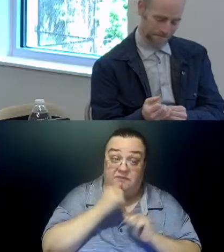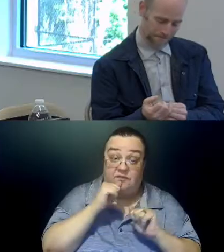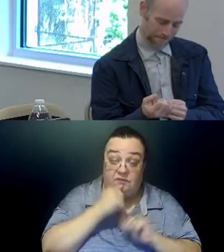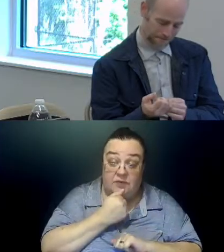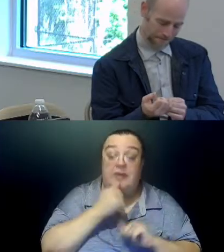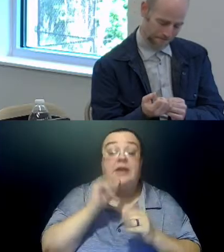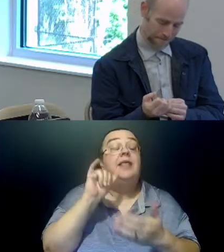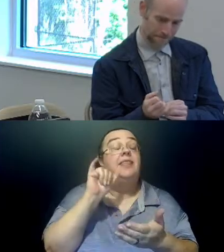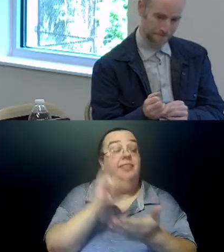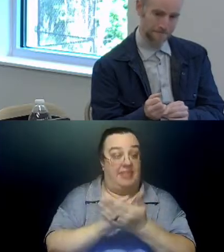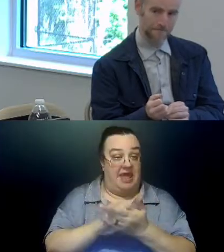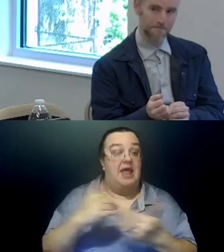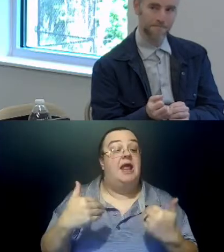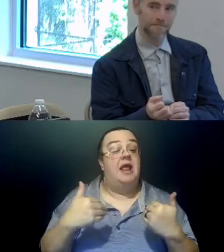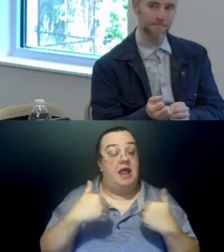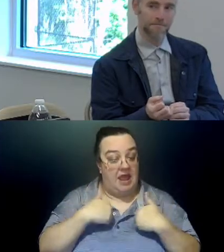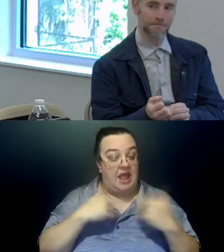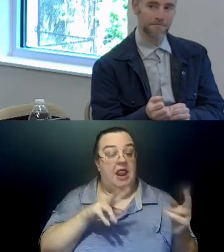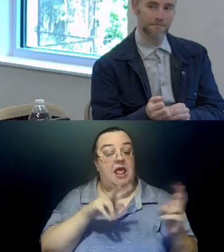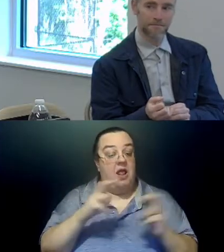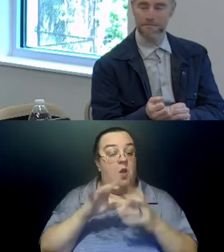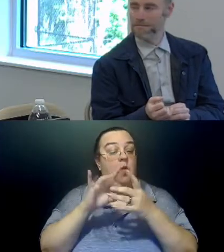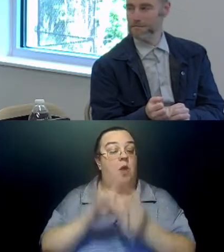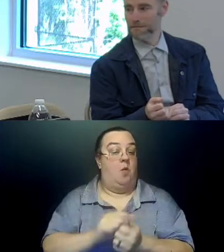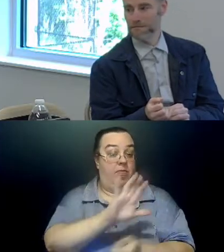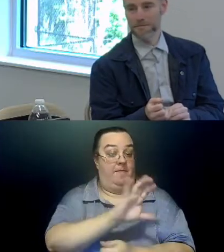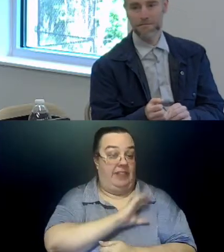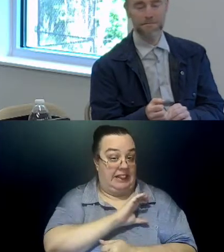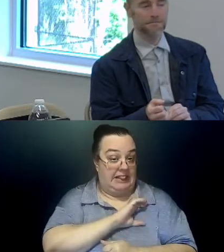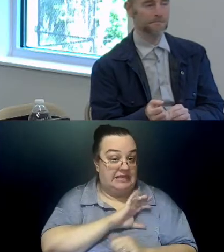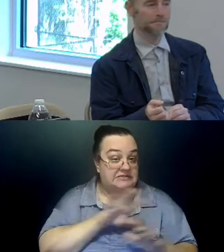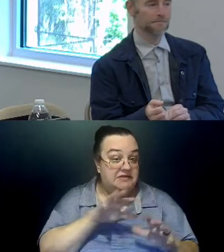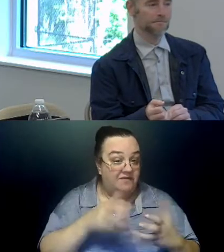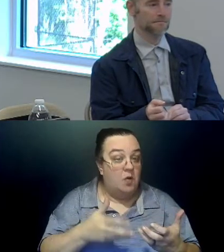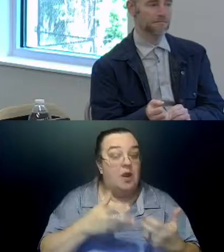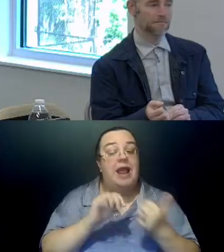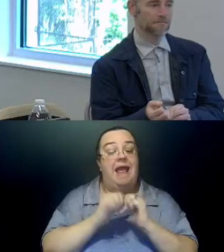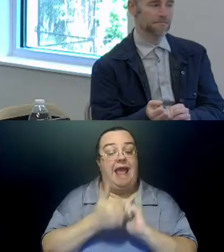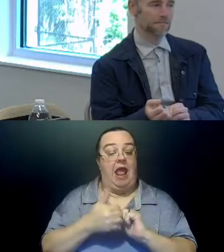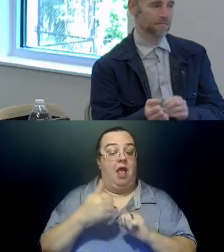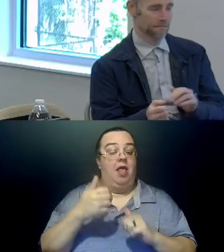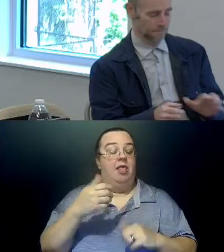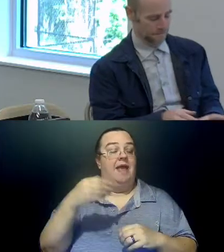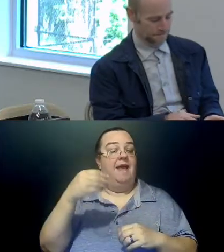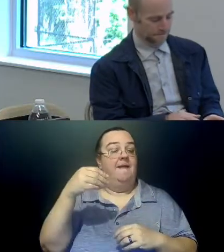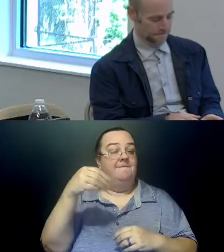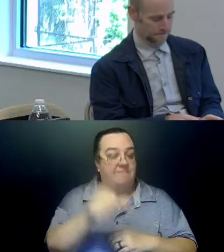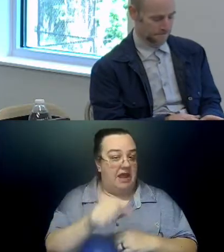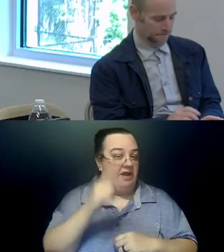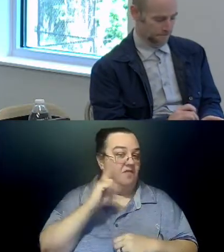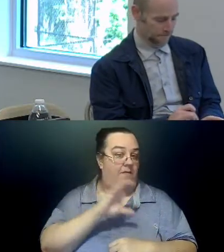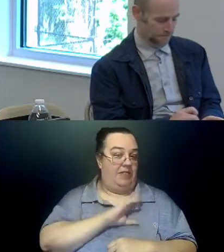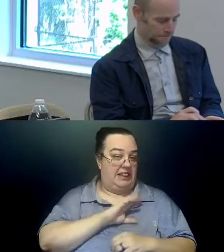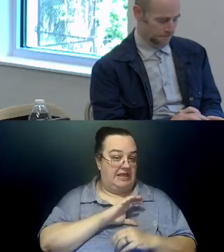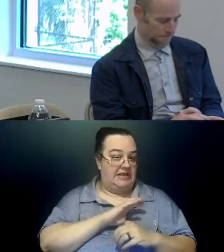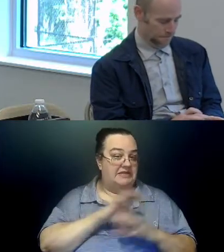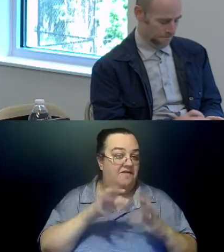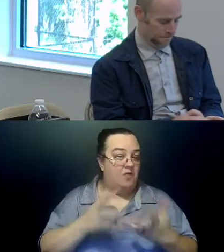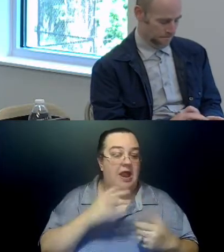an issue related to the police force and how the police force was being funded and how it wasn't being fully